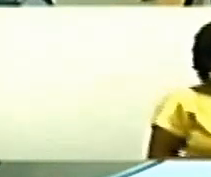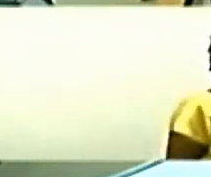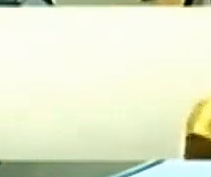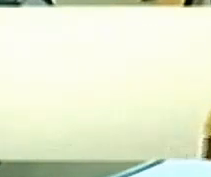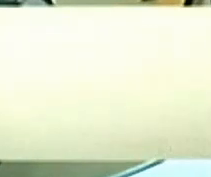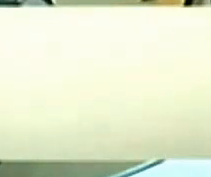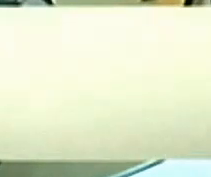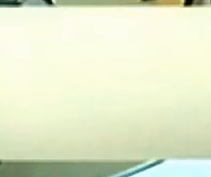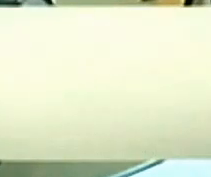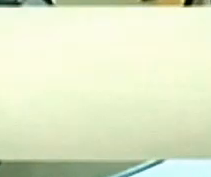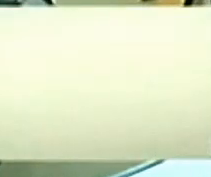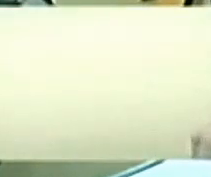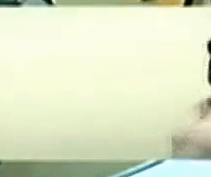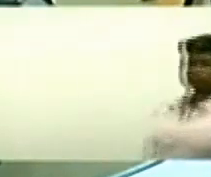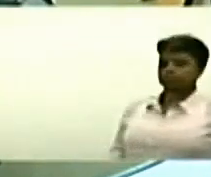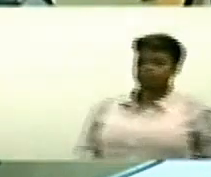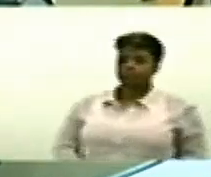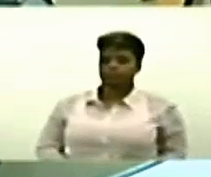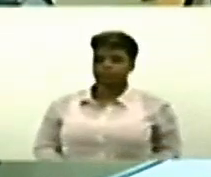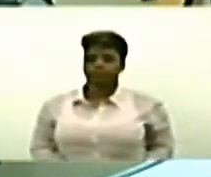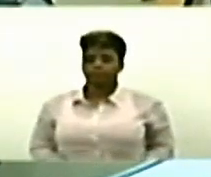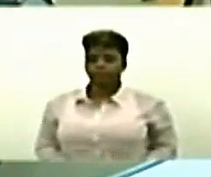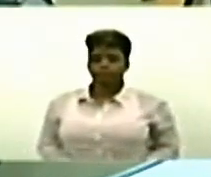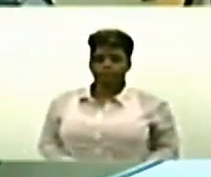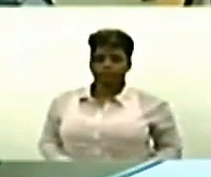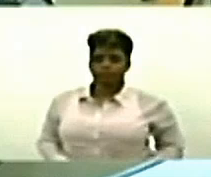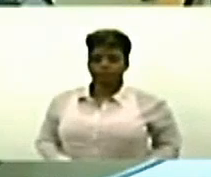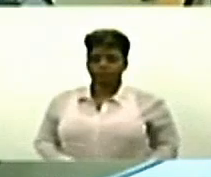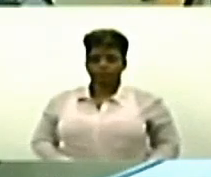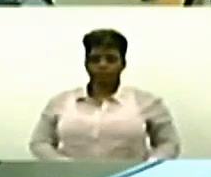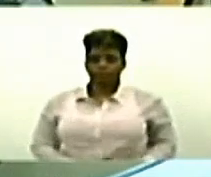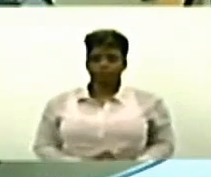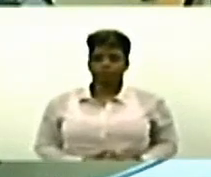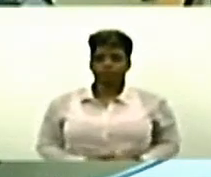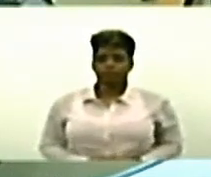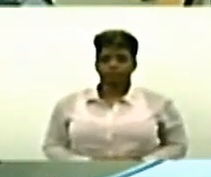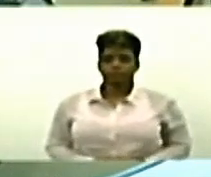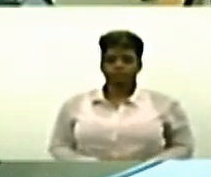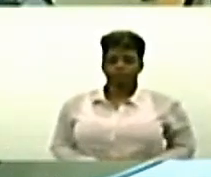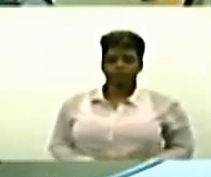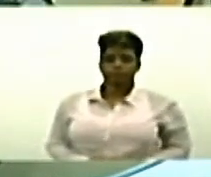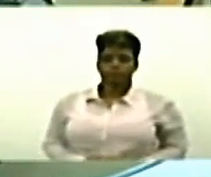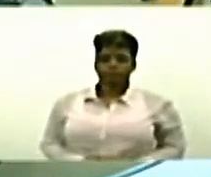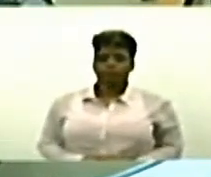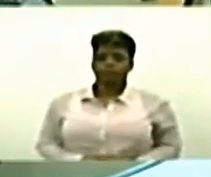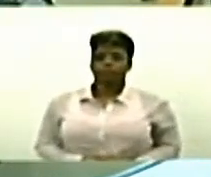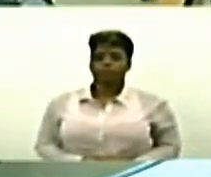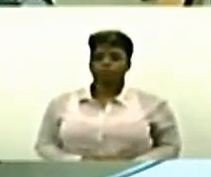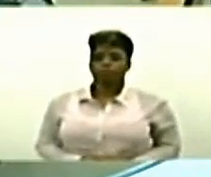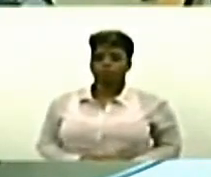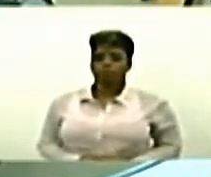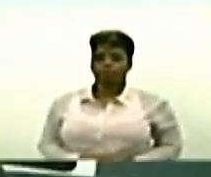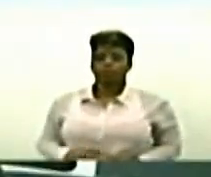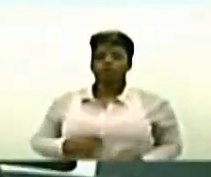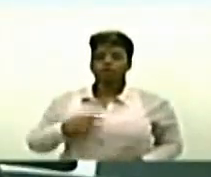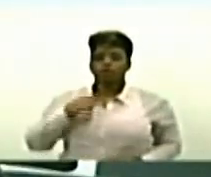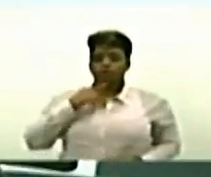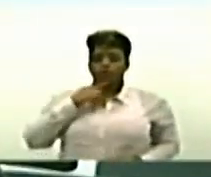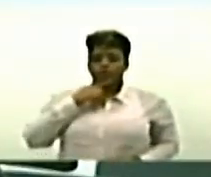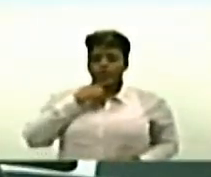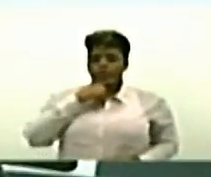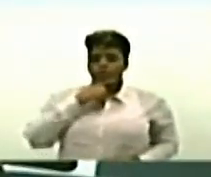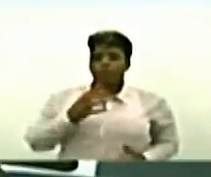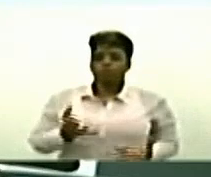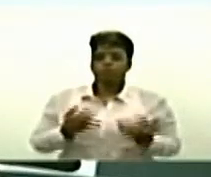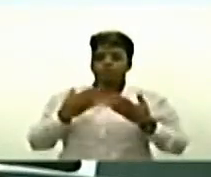read. Oh no, sorry, you have to wind that up, yes, and then I'll put the question. Mr. President, I really want to